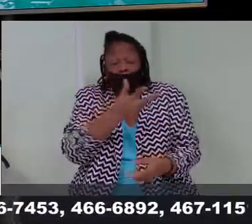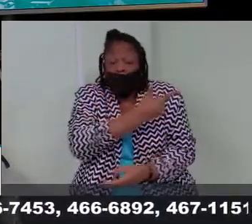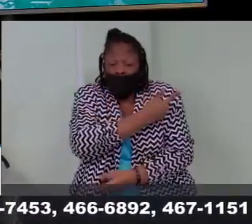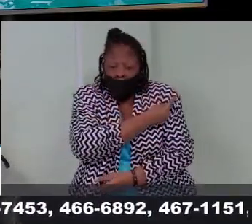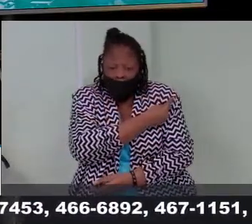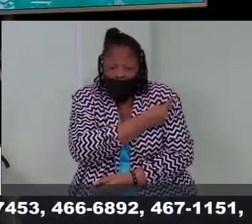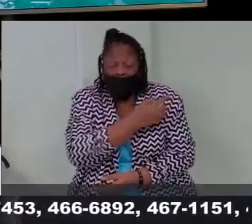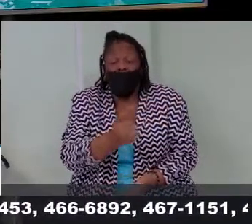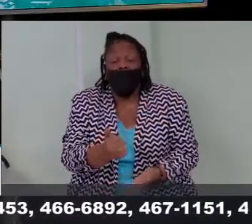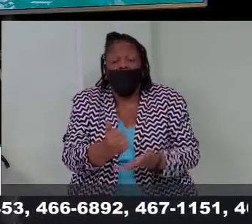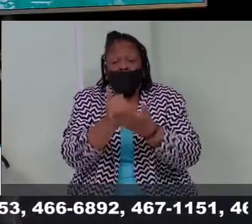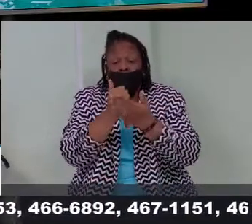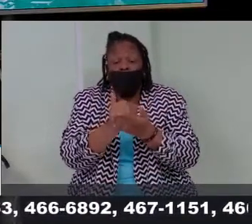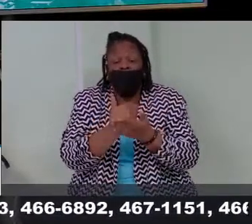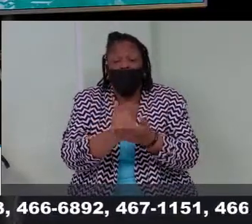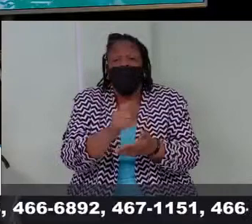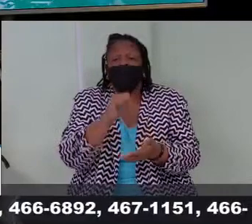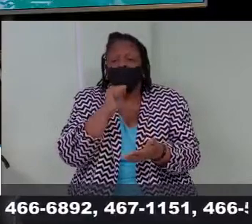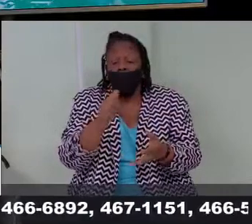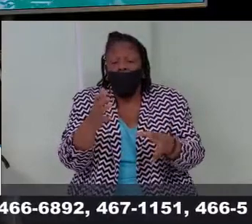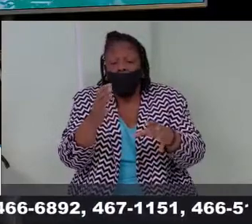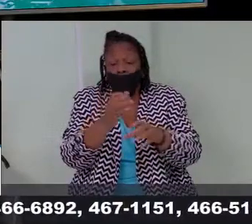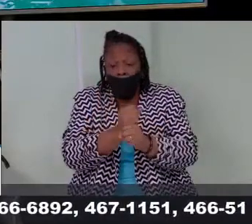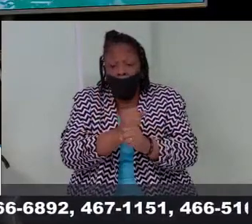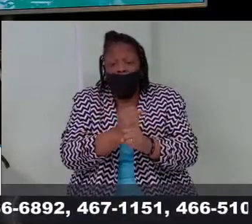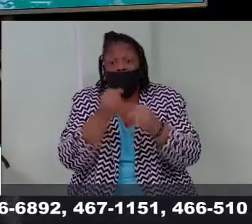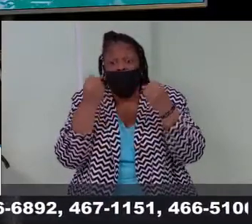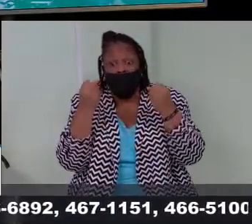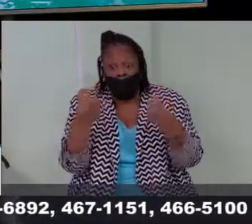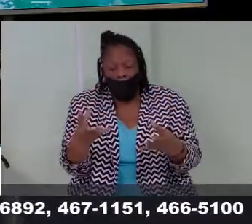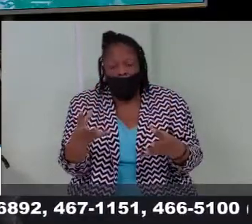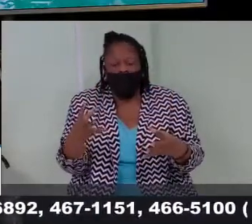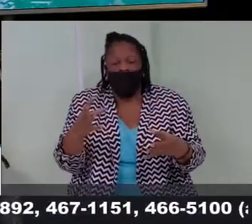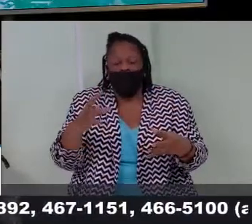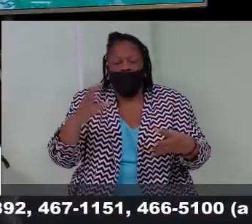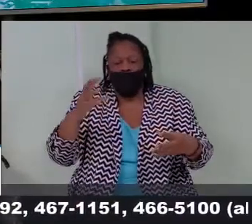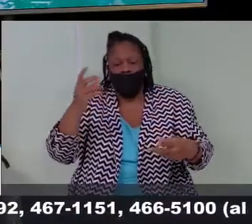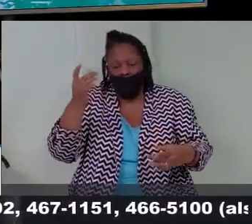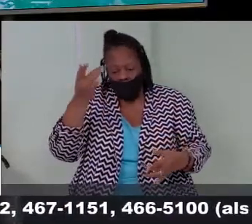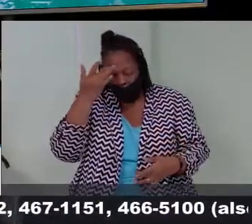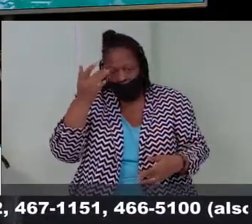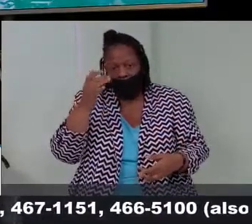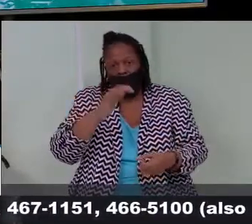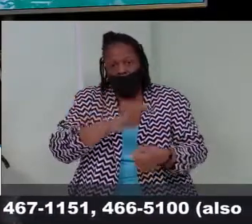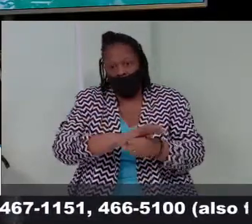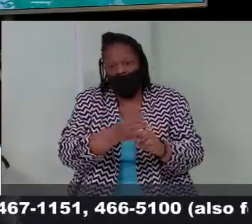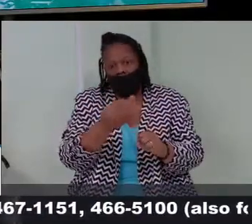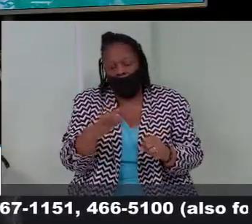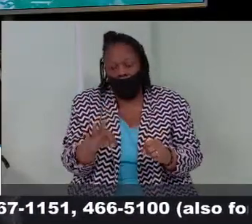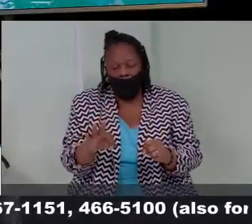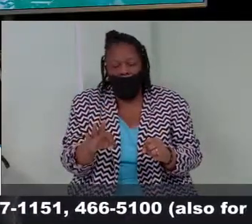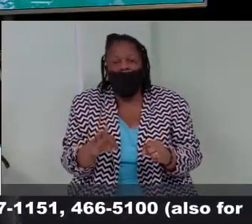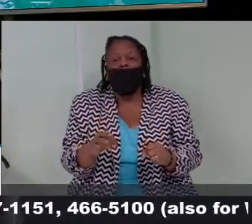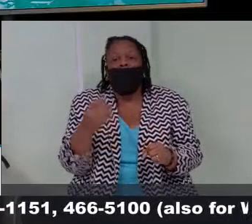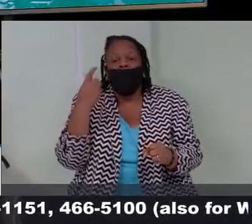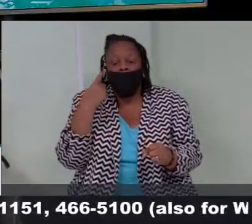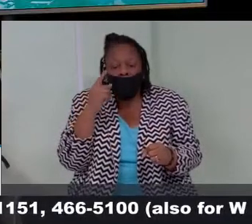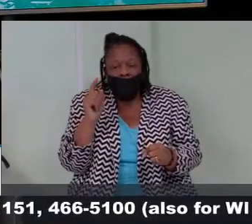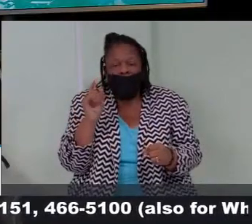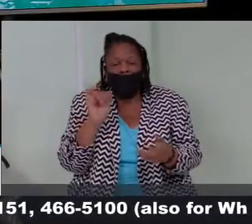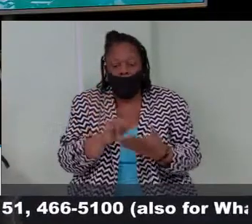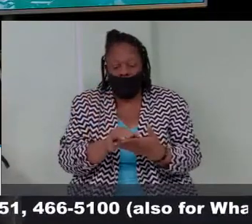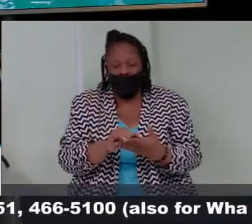to deal with even if with that scenario. I want to